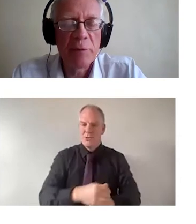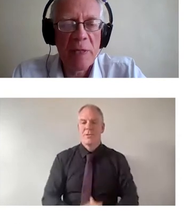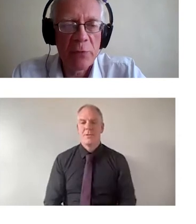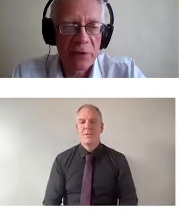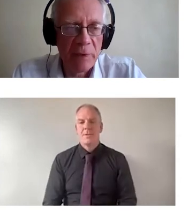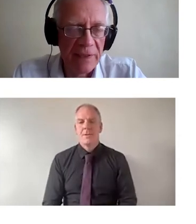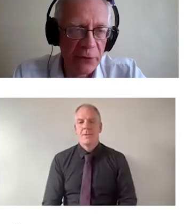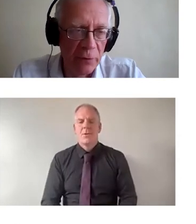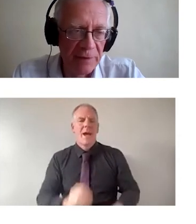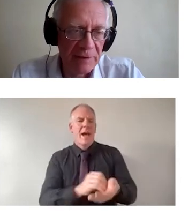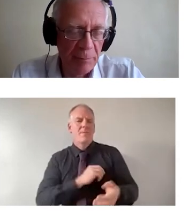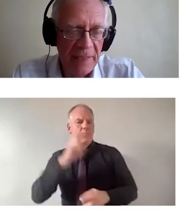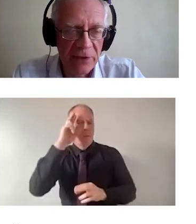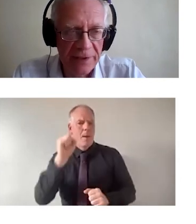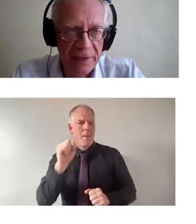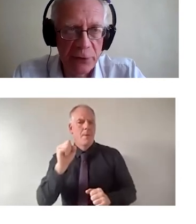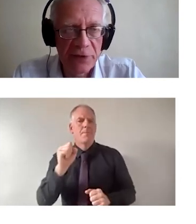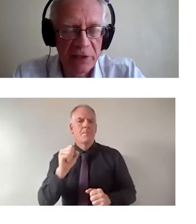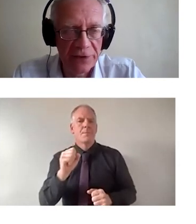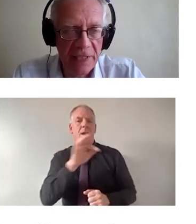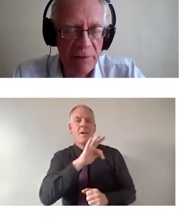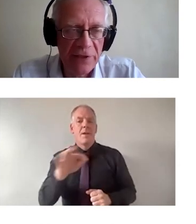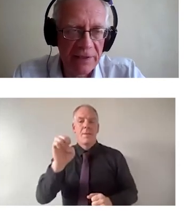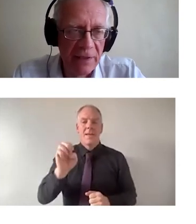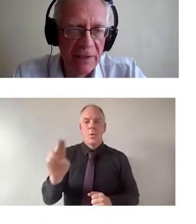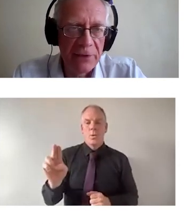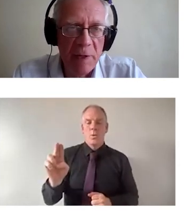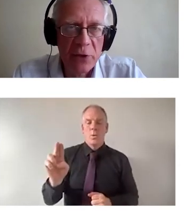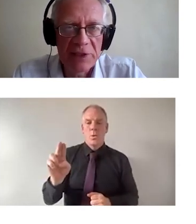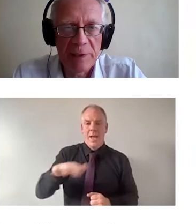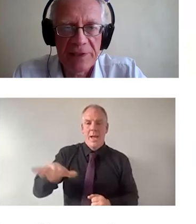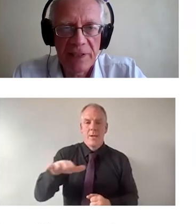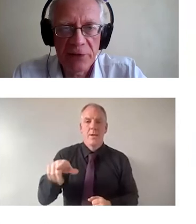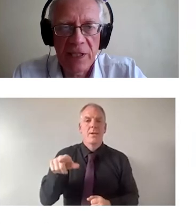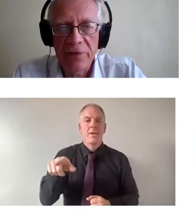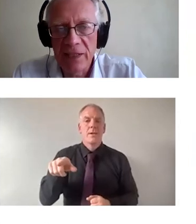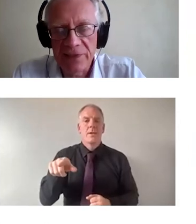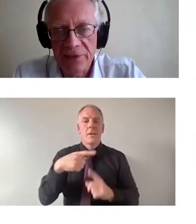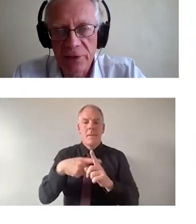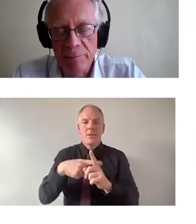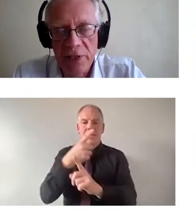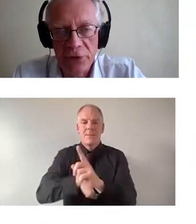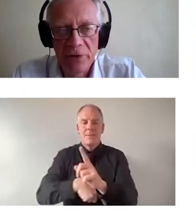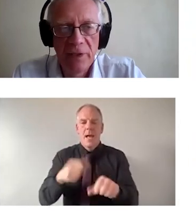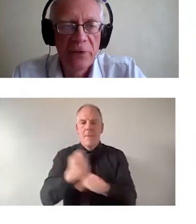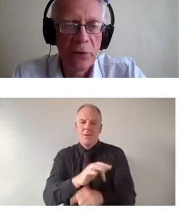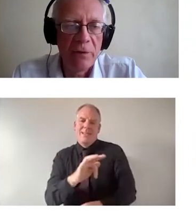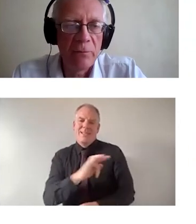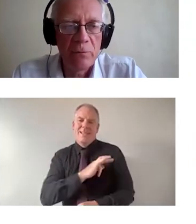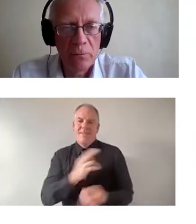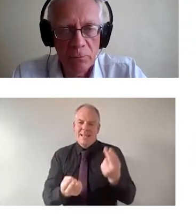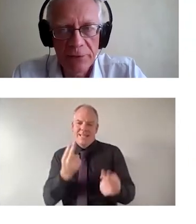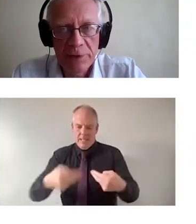just need to remember as well that, you know, based on the EU SIC or the Irish SIC, the measure of disability is a self-assessed measure.